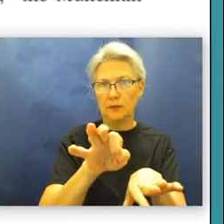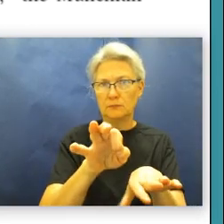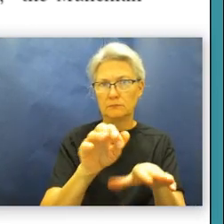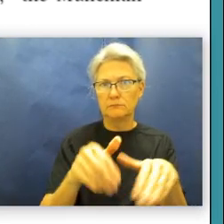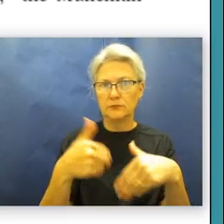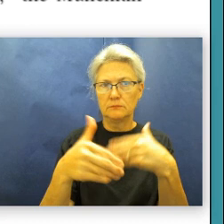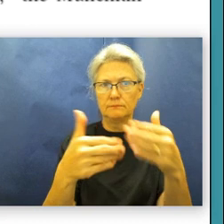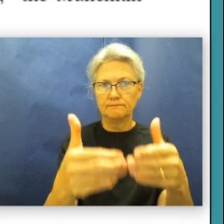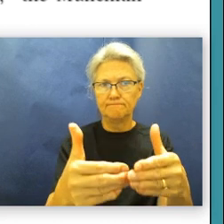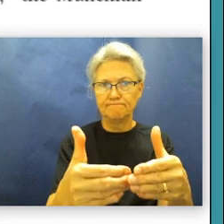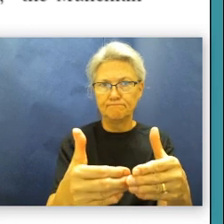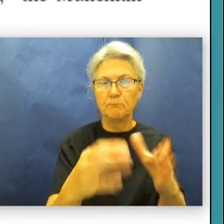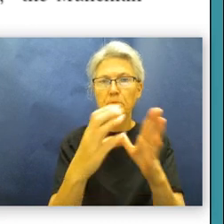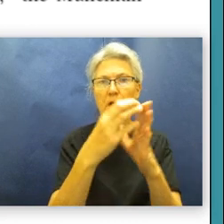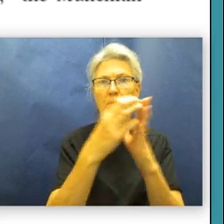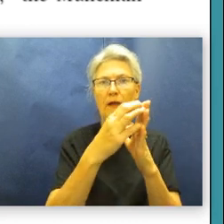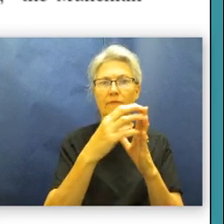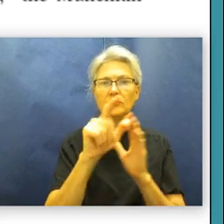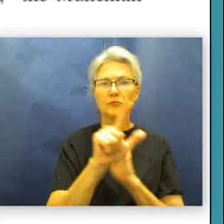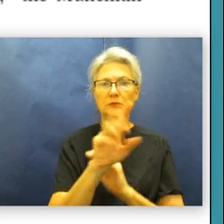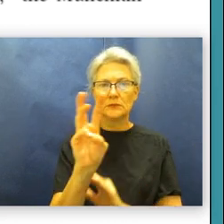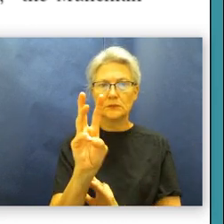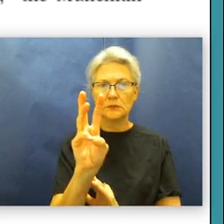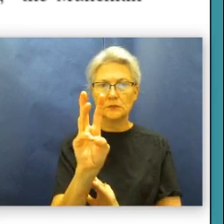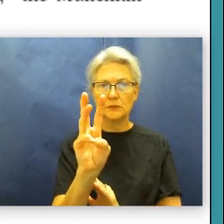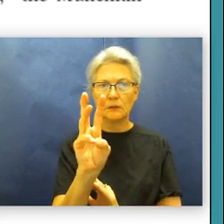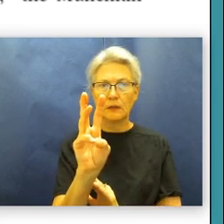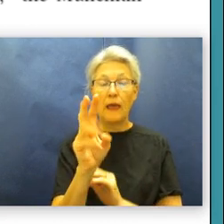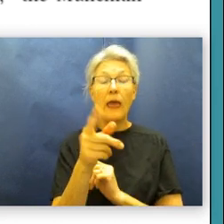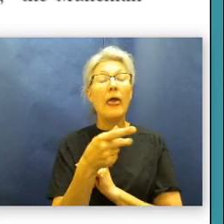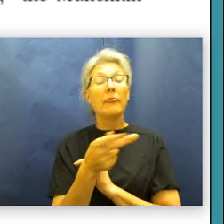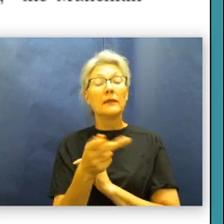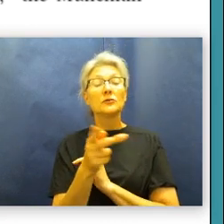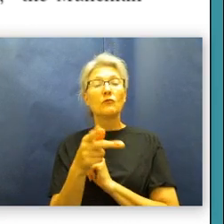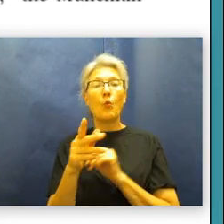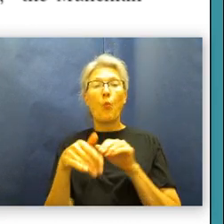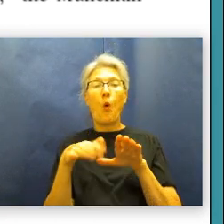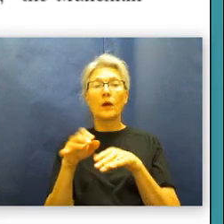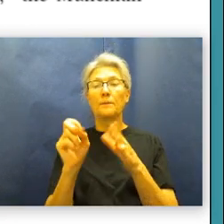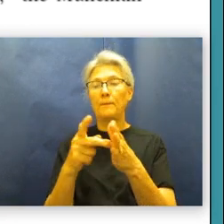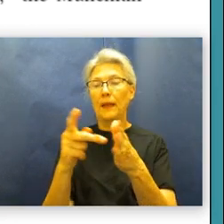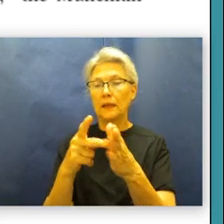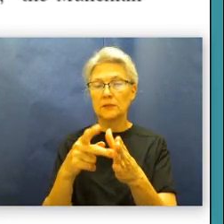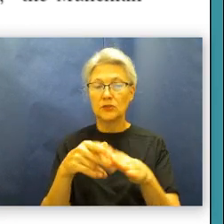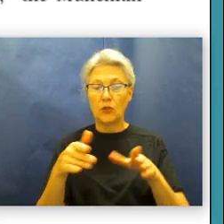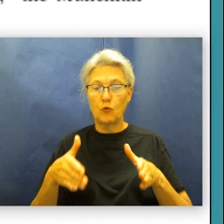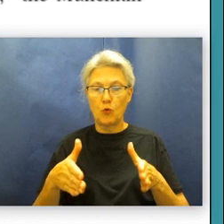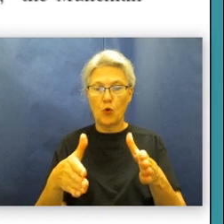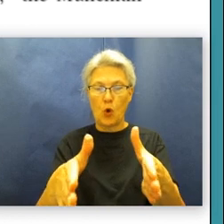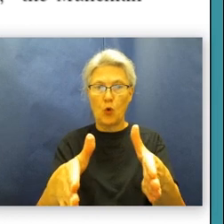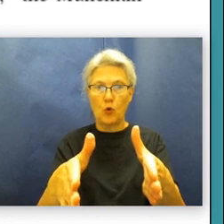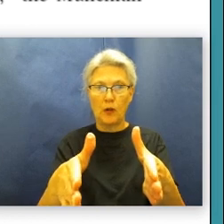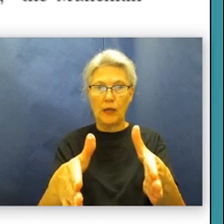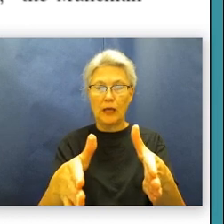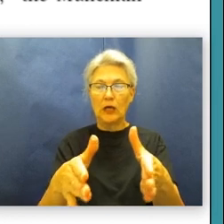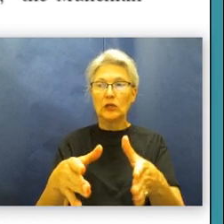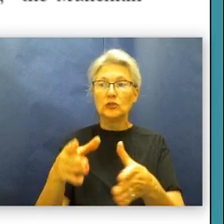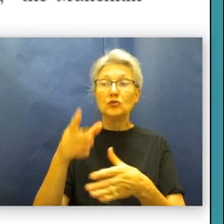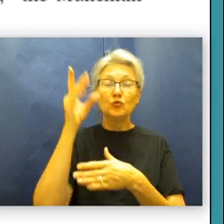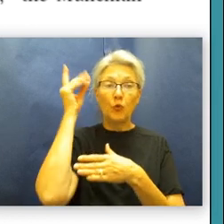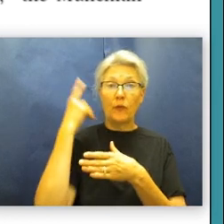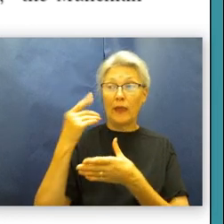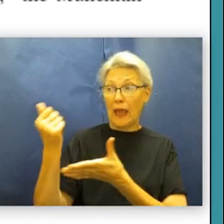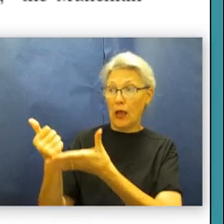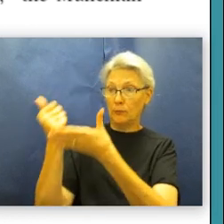way. Paragraph 26. They walked back to the road. Dorothy helped him over the